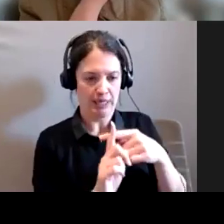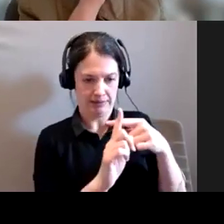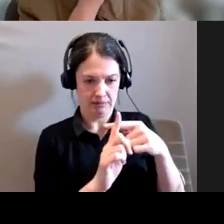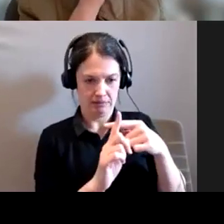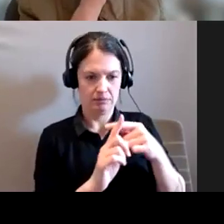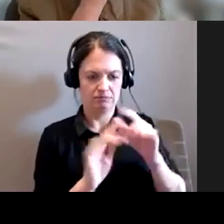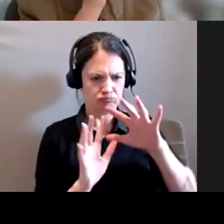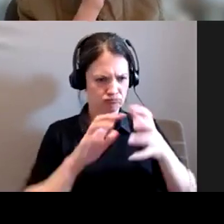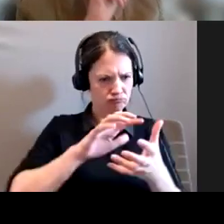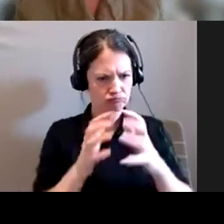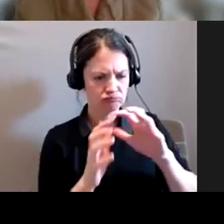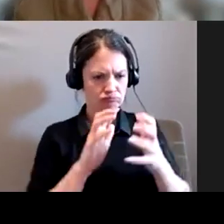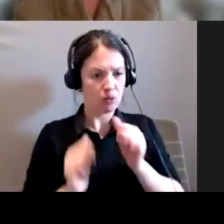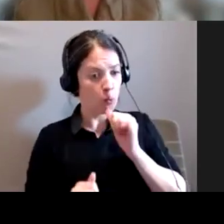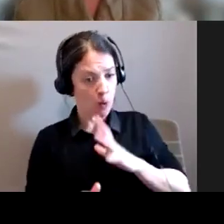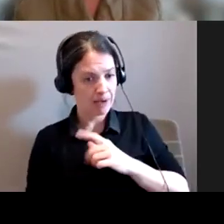lens you were speaking about.